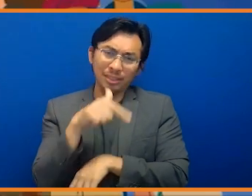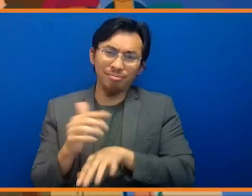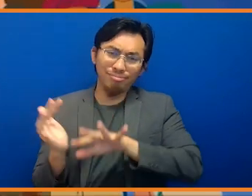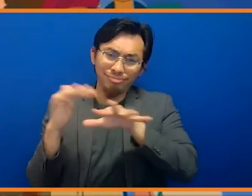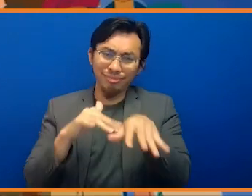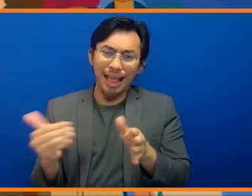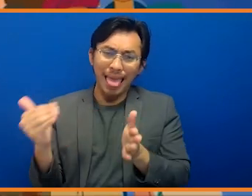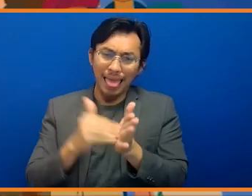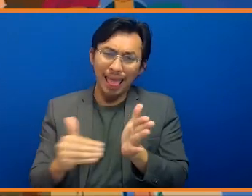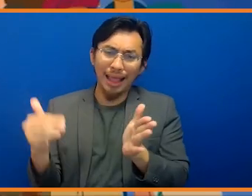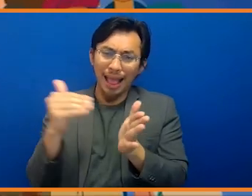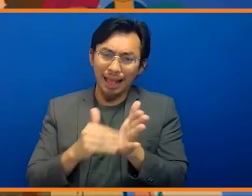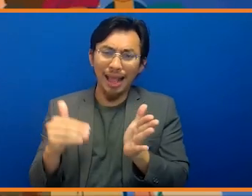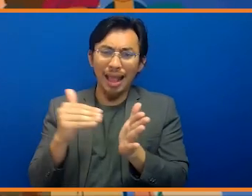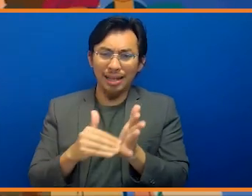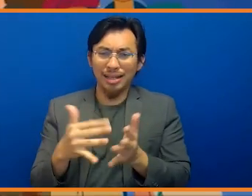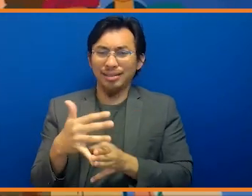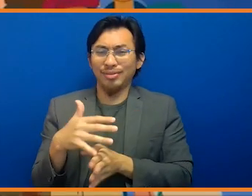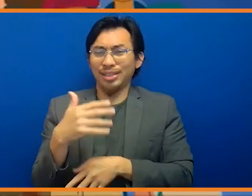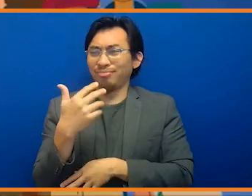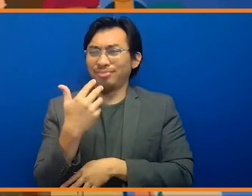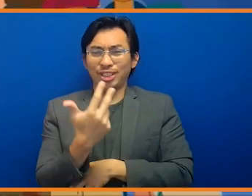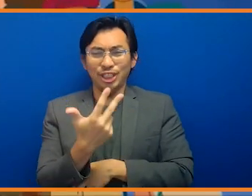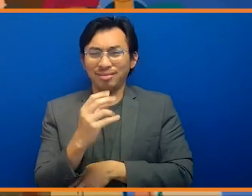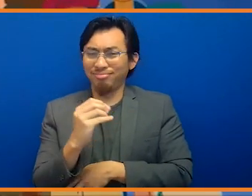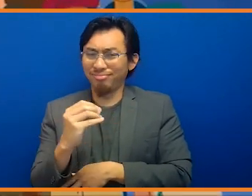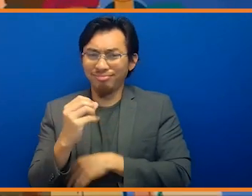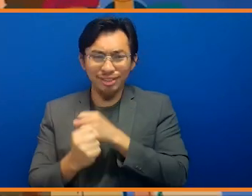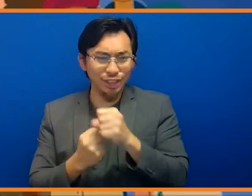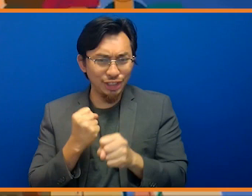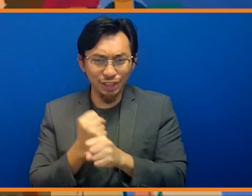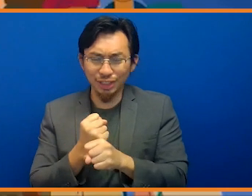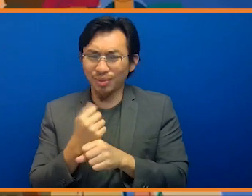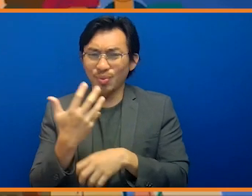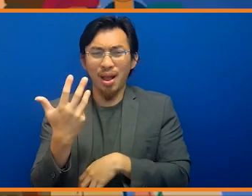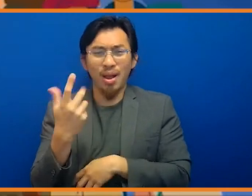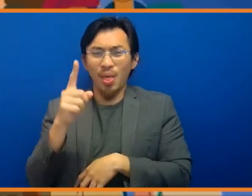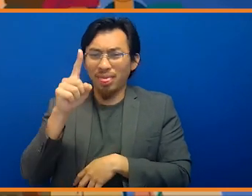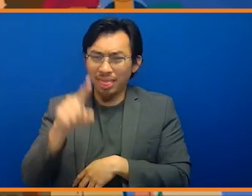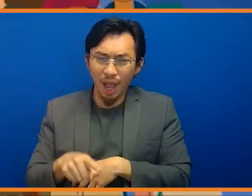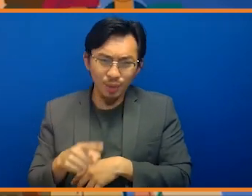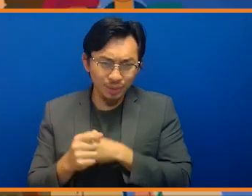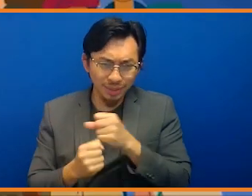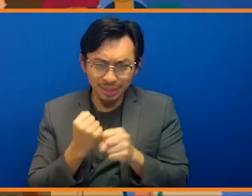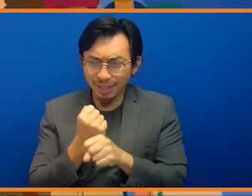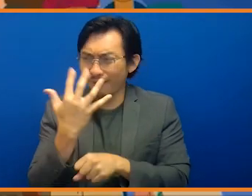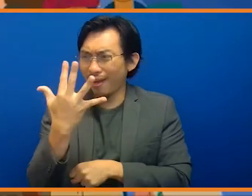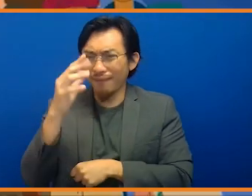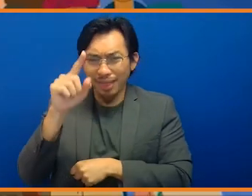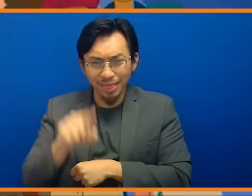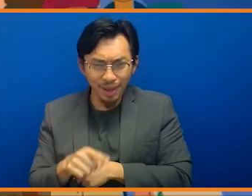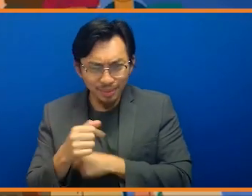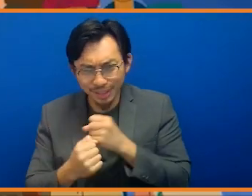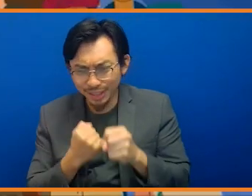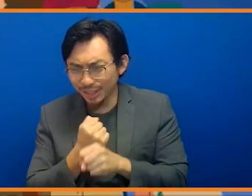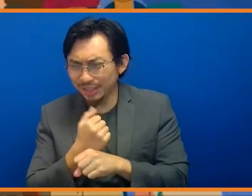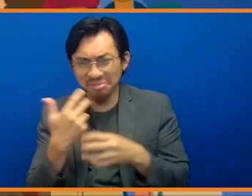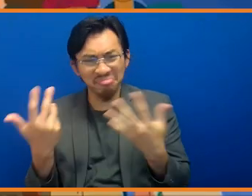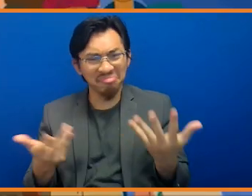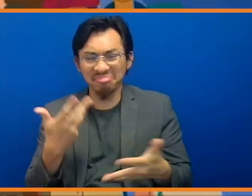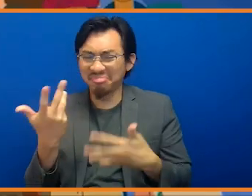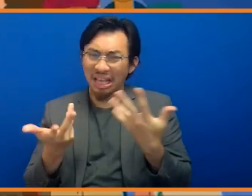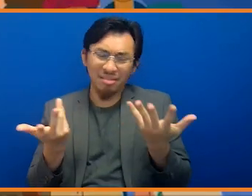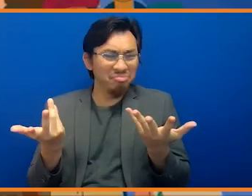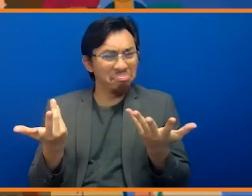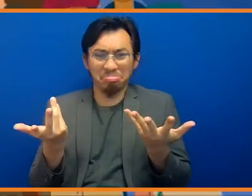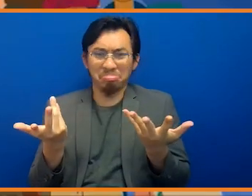happening for at least 300 years, 1,000 years, 500 in some other thing. So